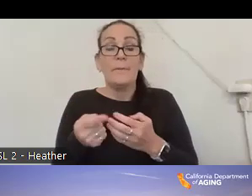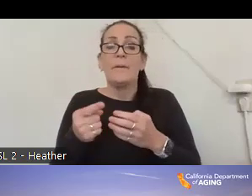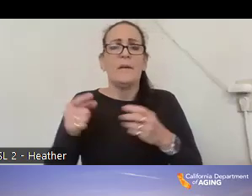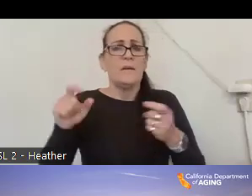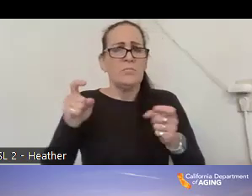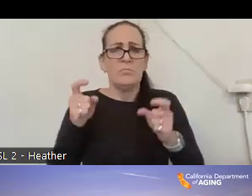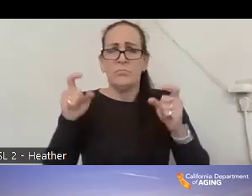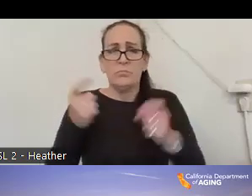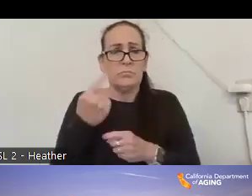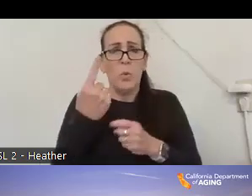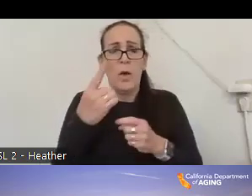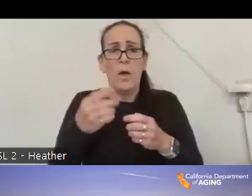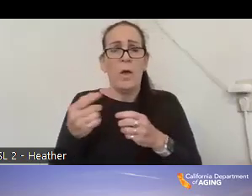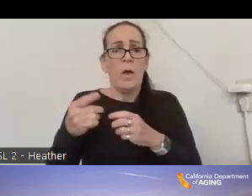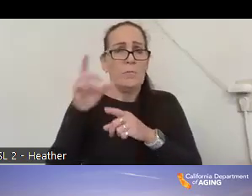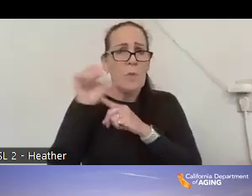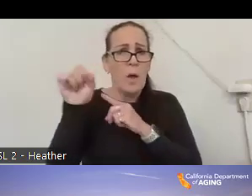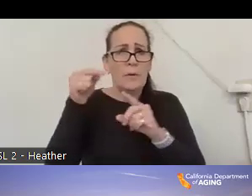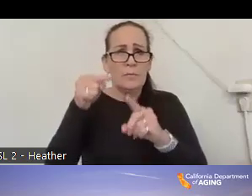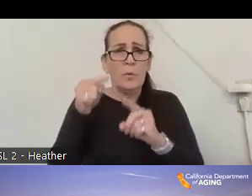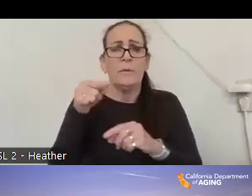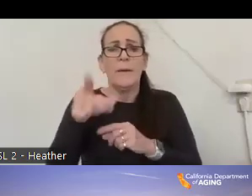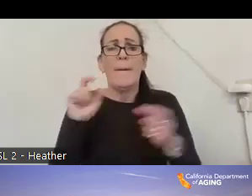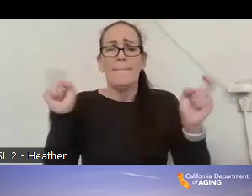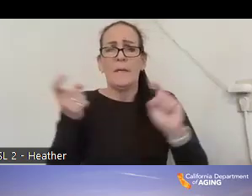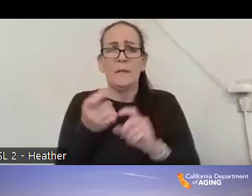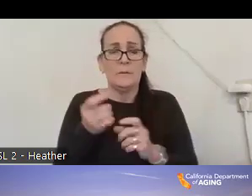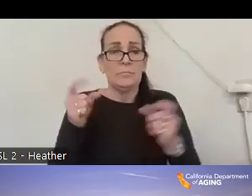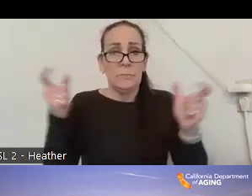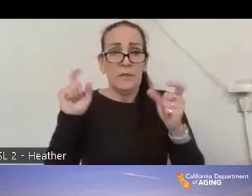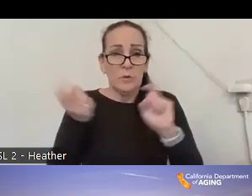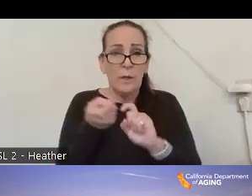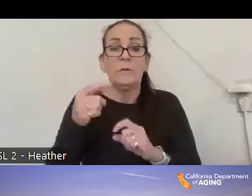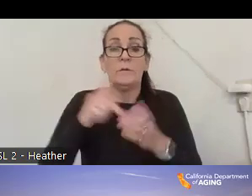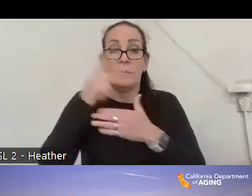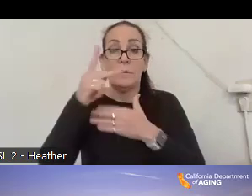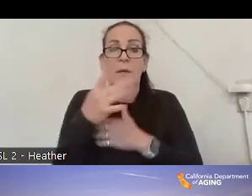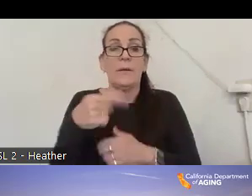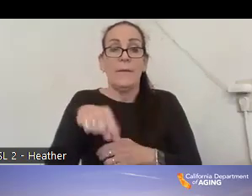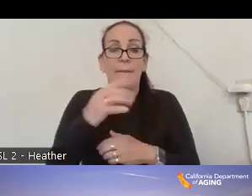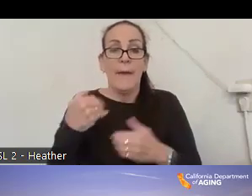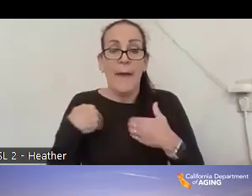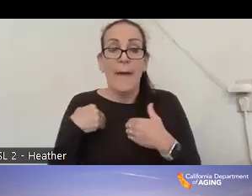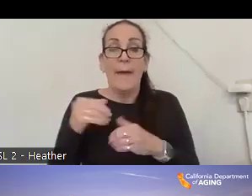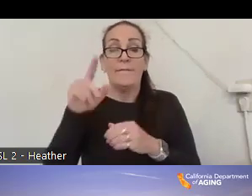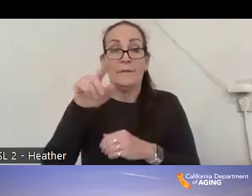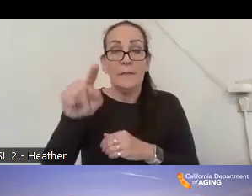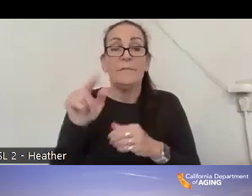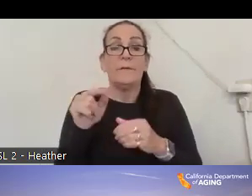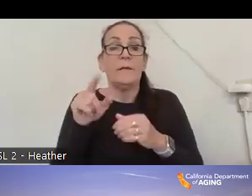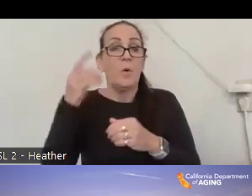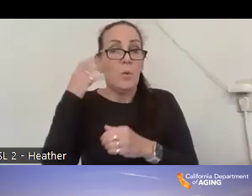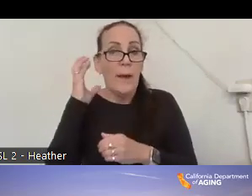in additional funds for the media campaign to get the word out. There was TV and radio, social